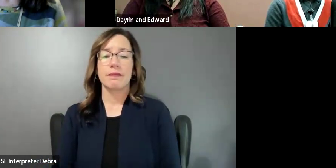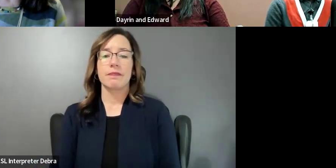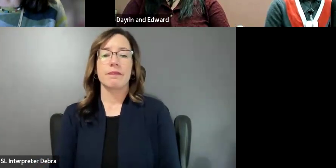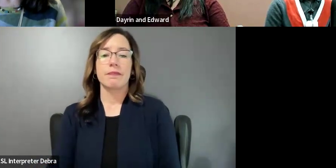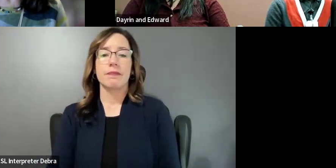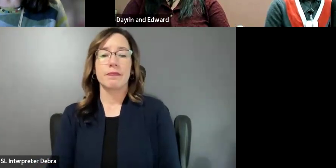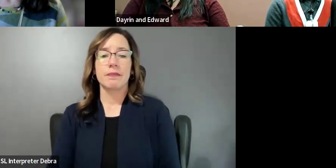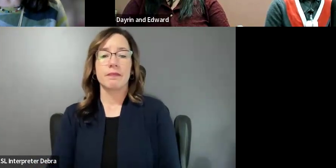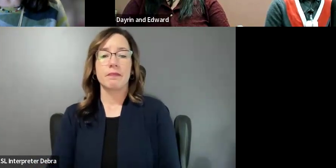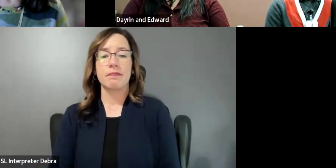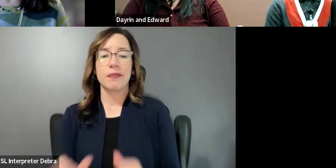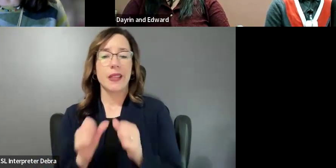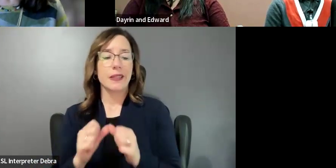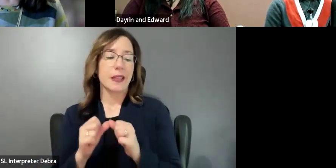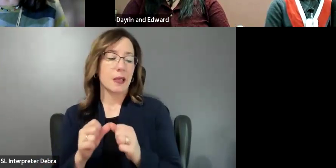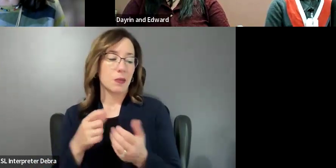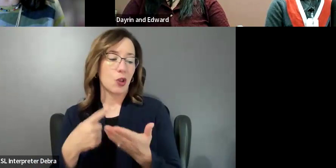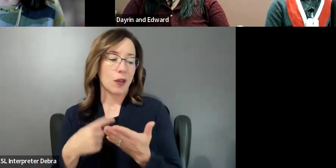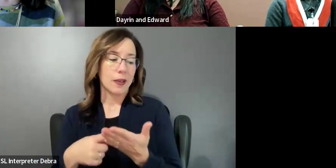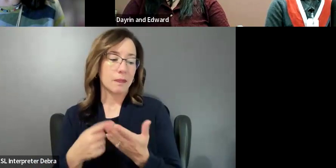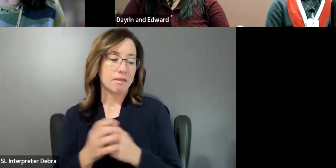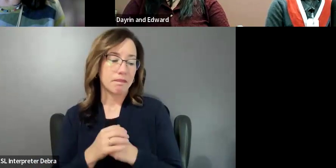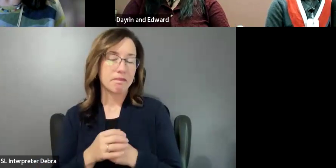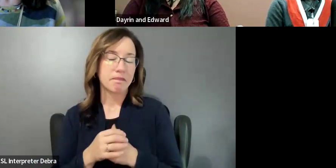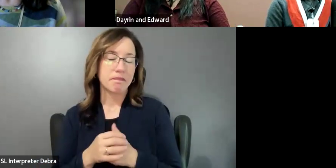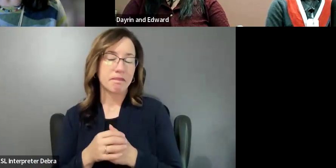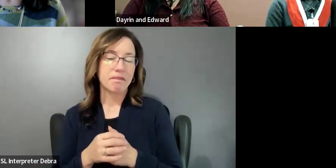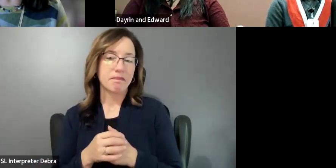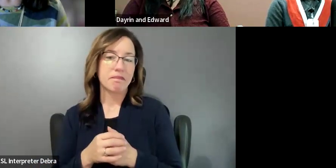Yep. Let's keep talking on that.